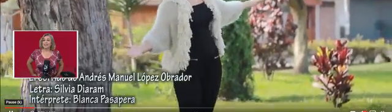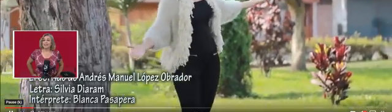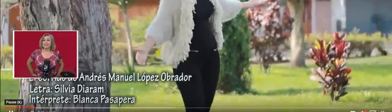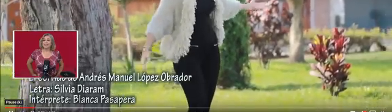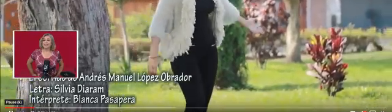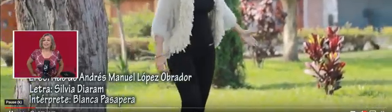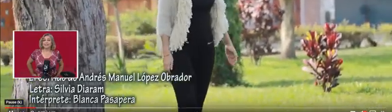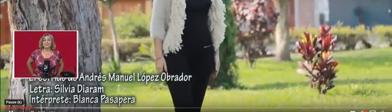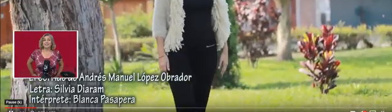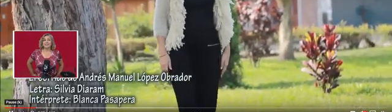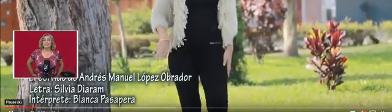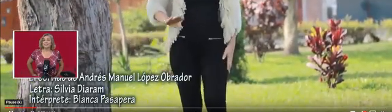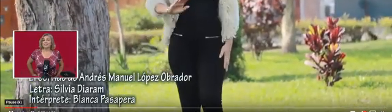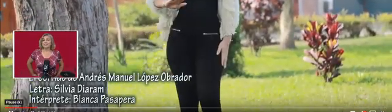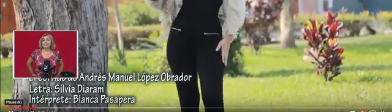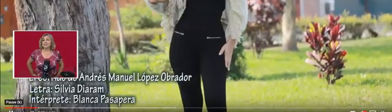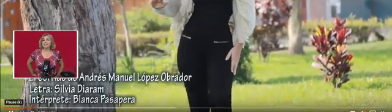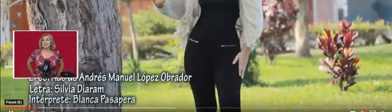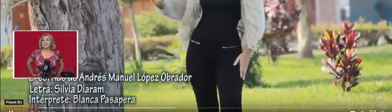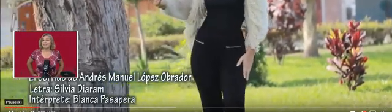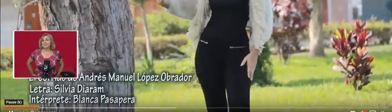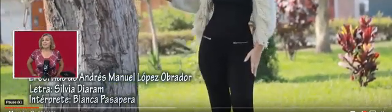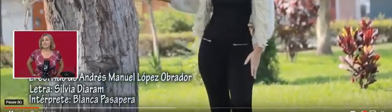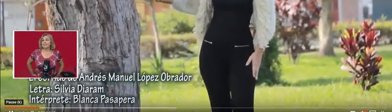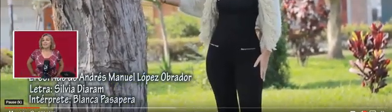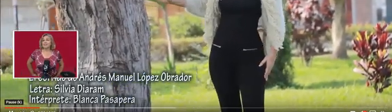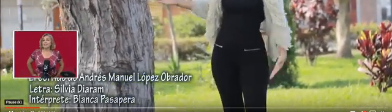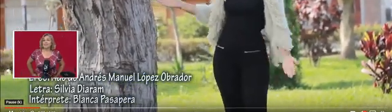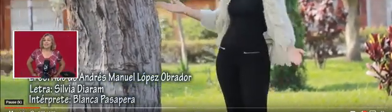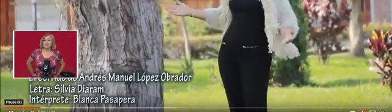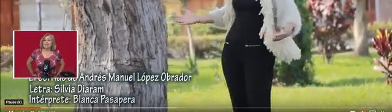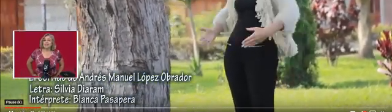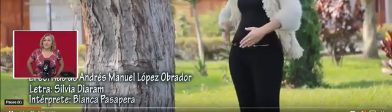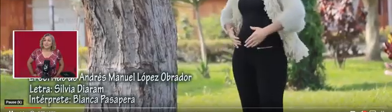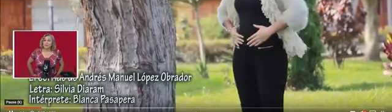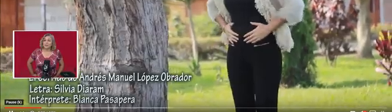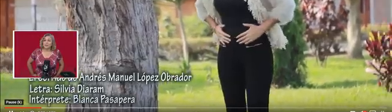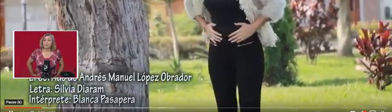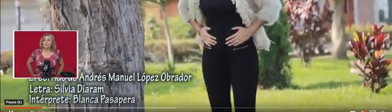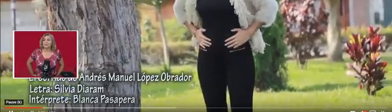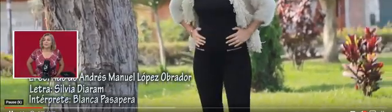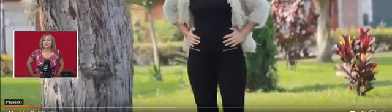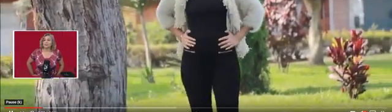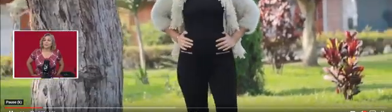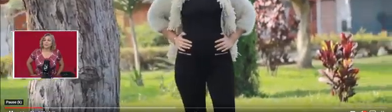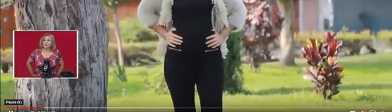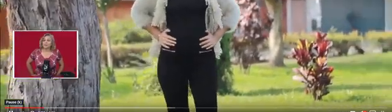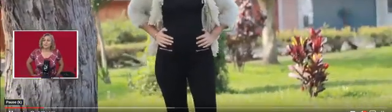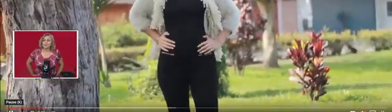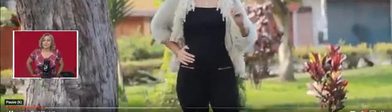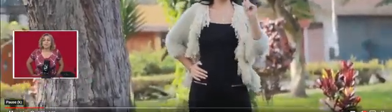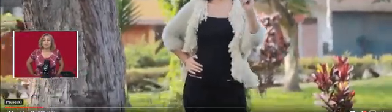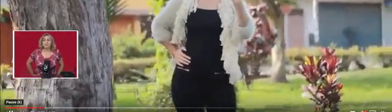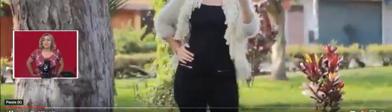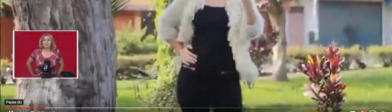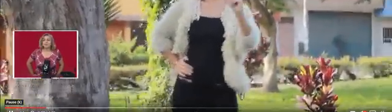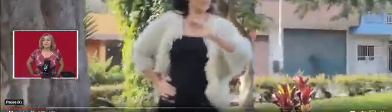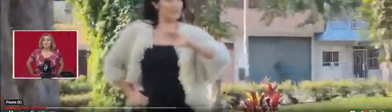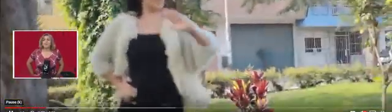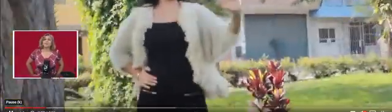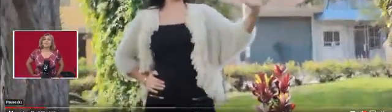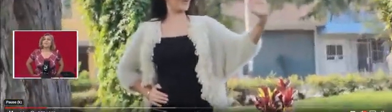que sí hubo más inversión extranjera, pero fue por la venta The only other time was empresas due cerveceras, due to